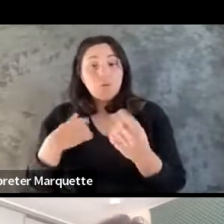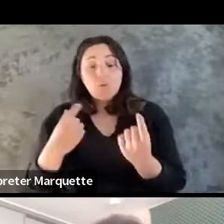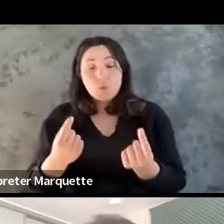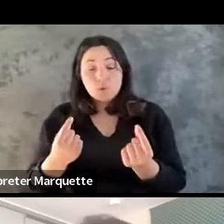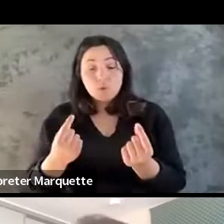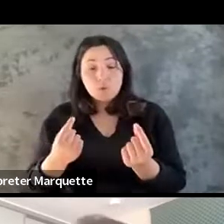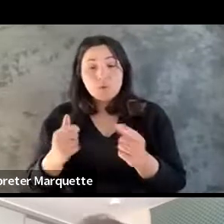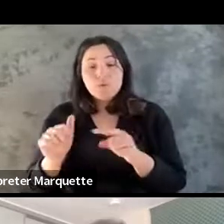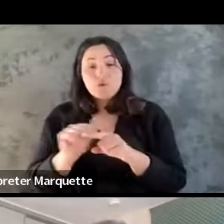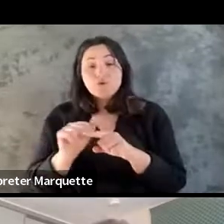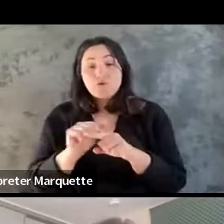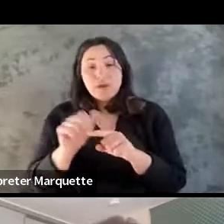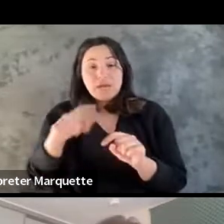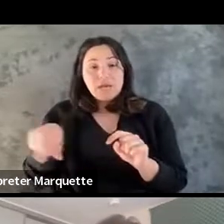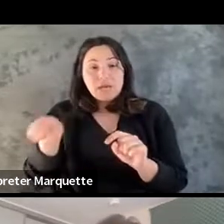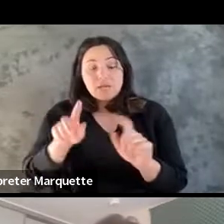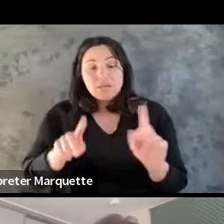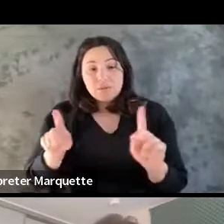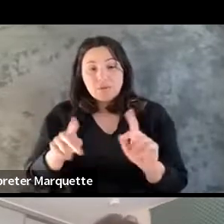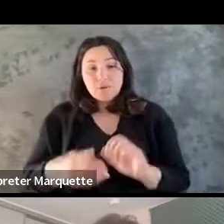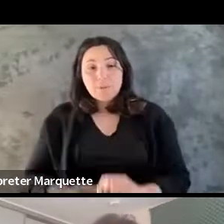to train folks. So I think